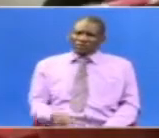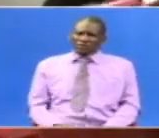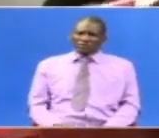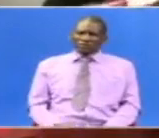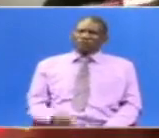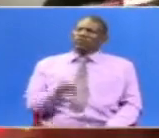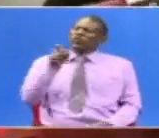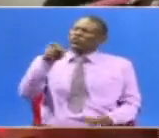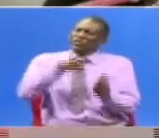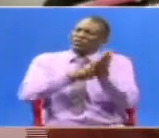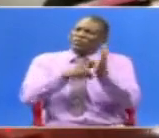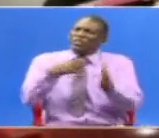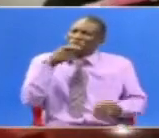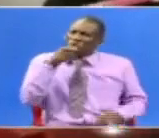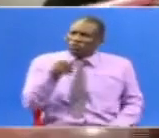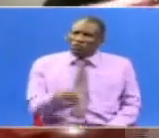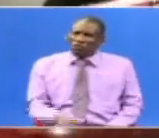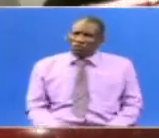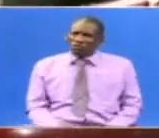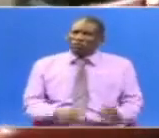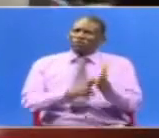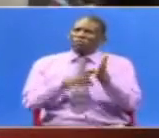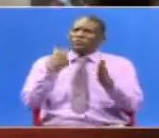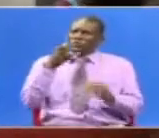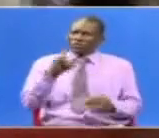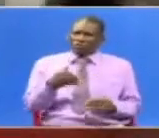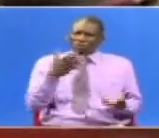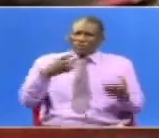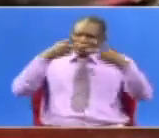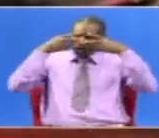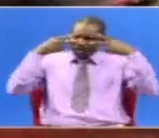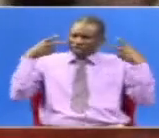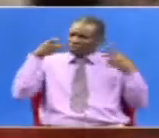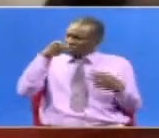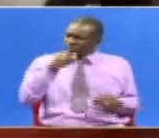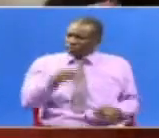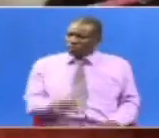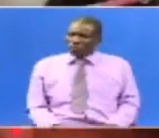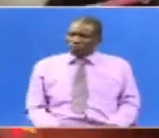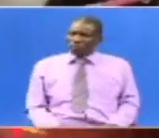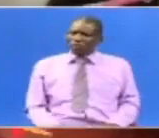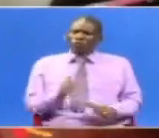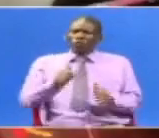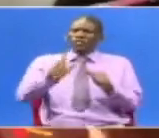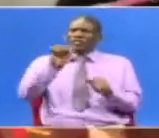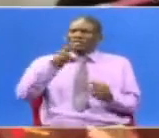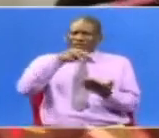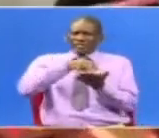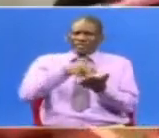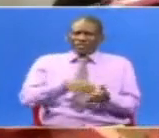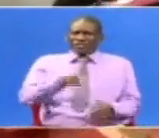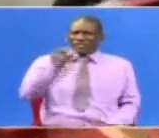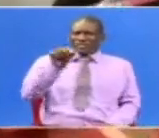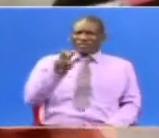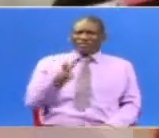about? Who are you representing? Because if you are representing Al-Shabaab, I'm not answering. Which TV station?